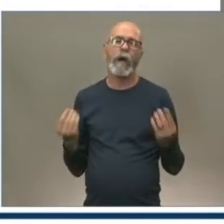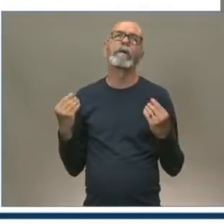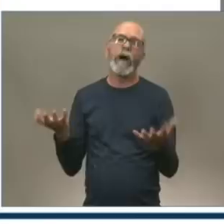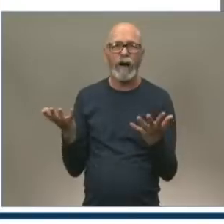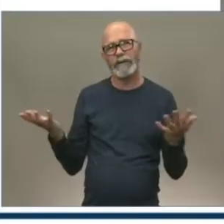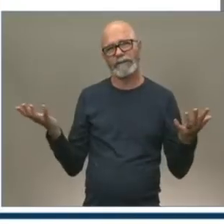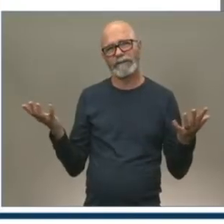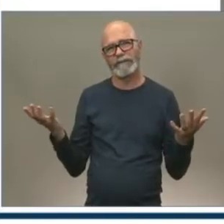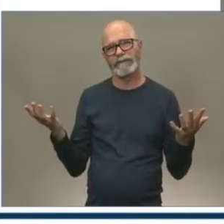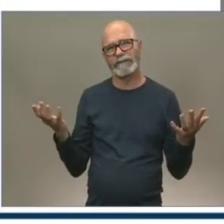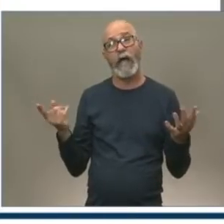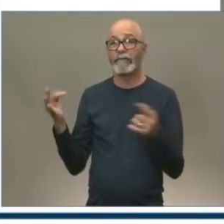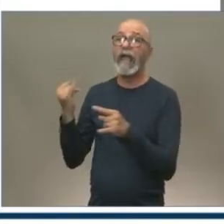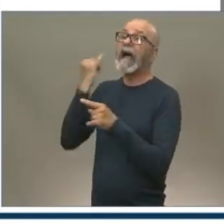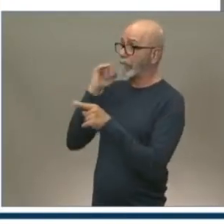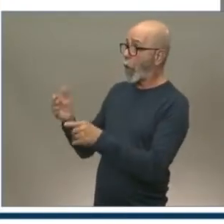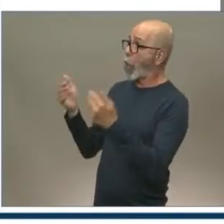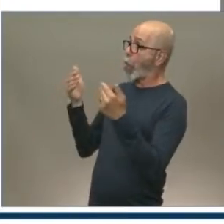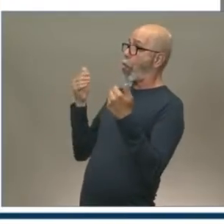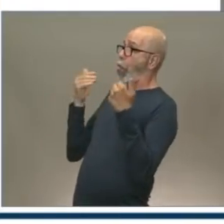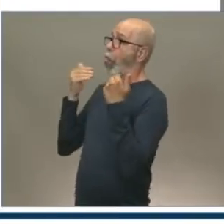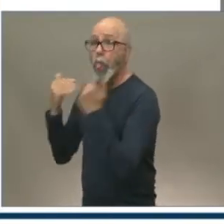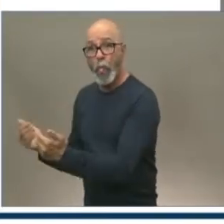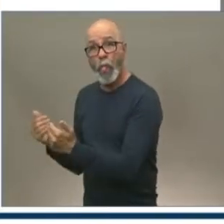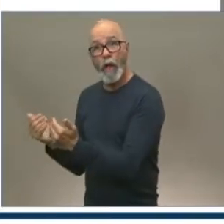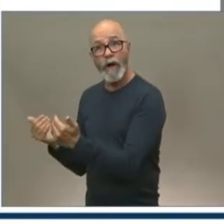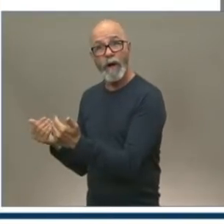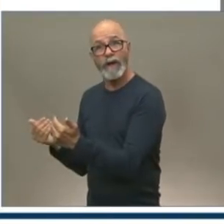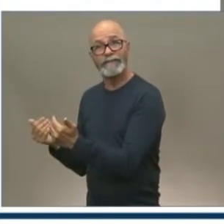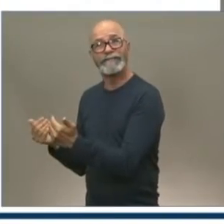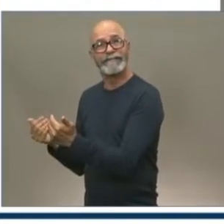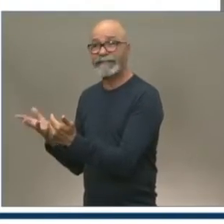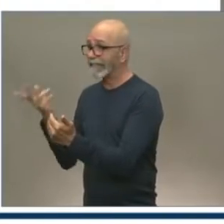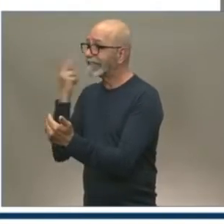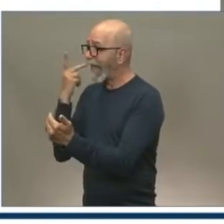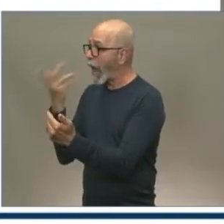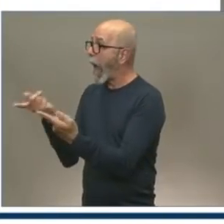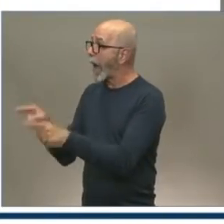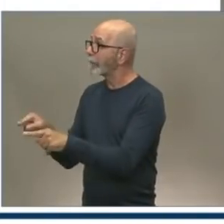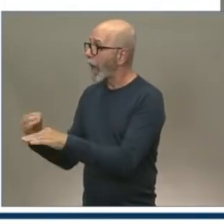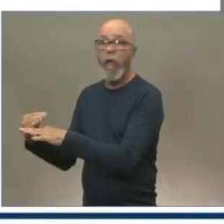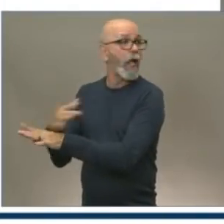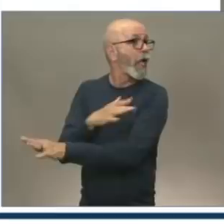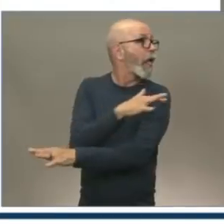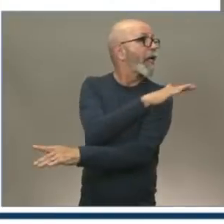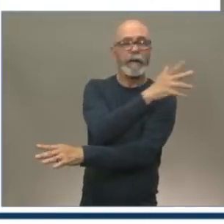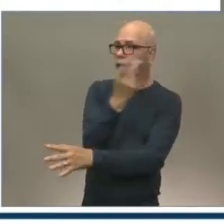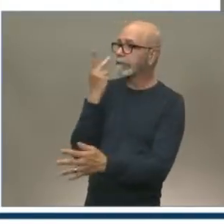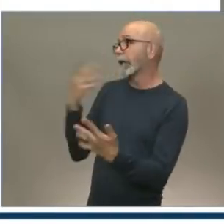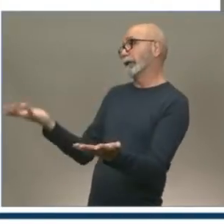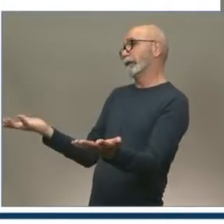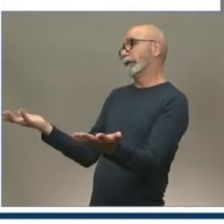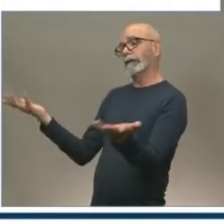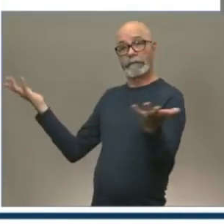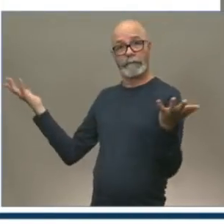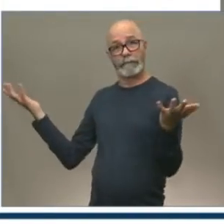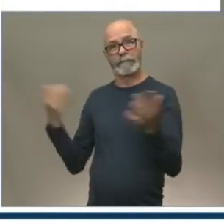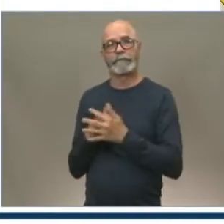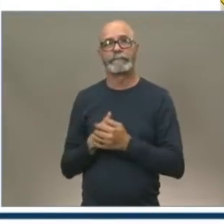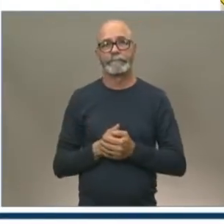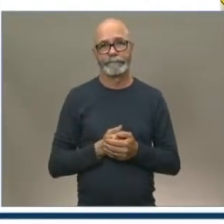making choices, there are impacts of those choices for all of those around us. Sean, please go ahead with your